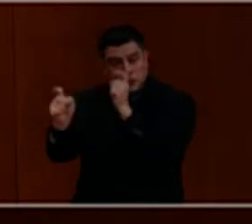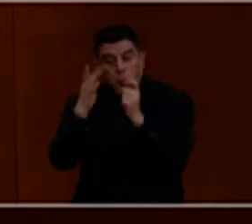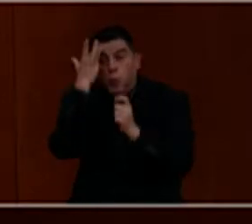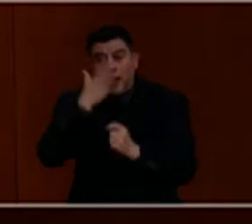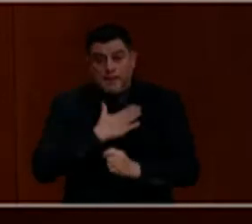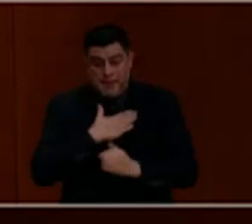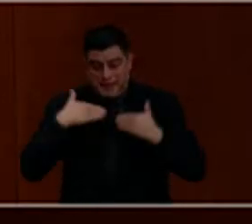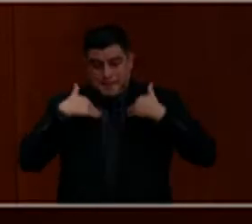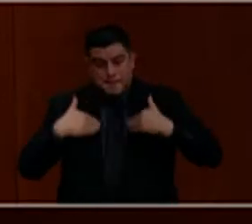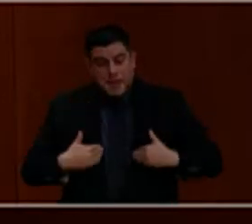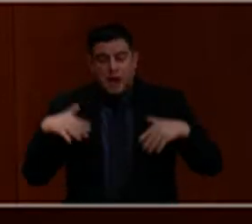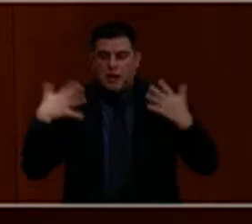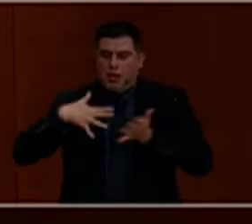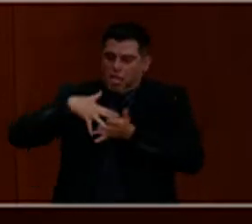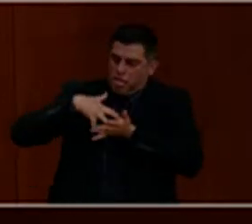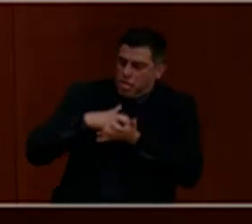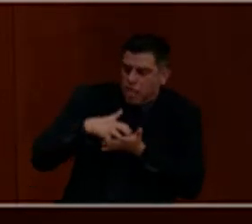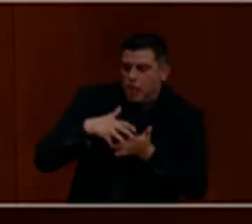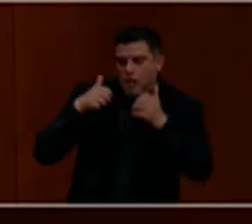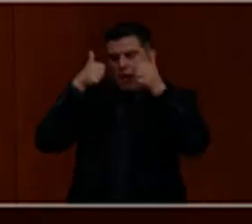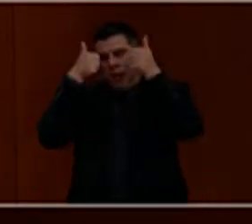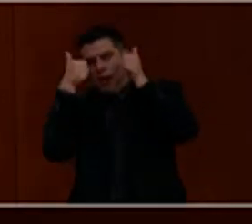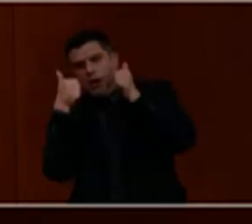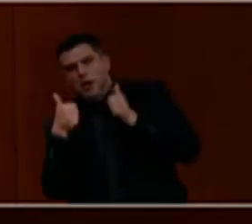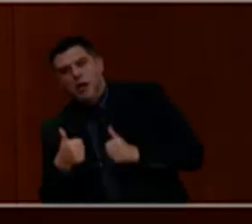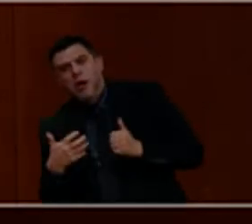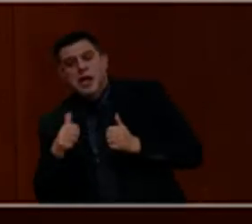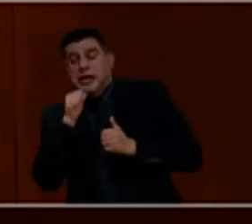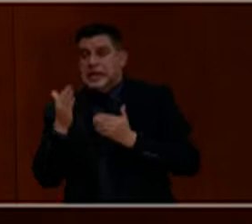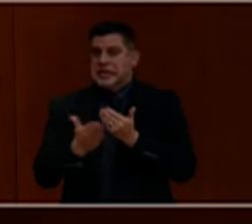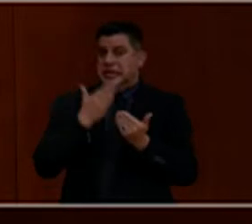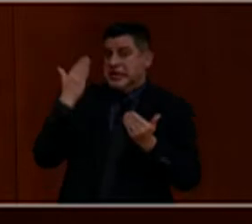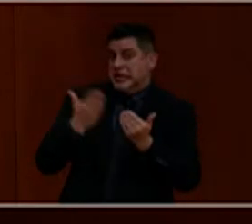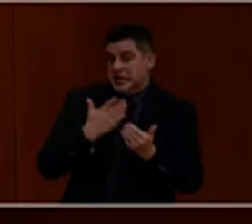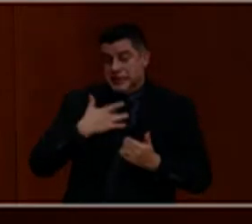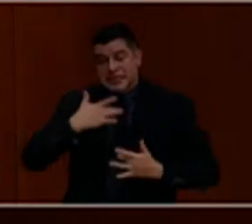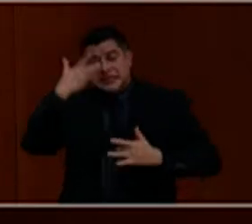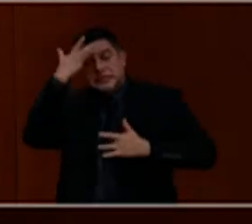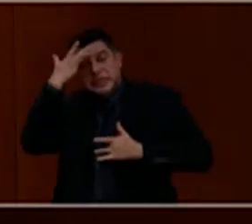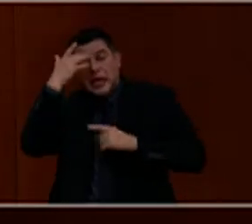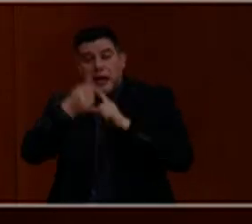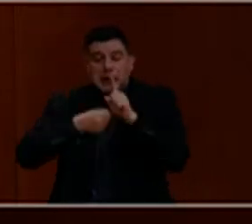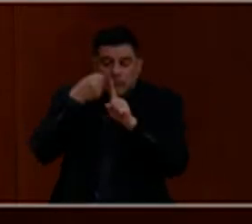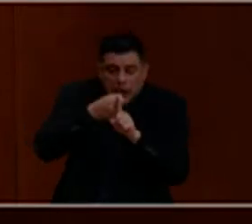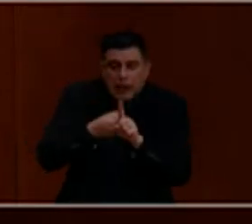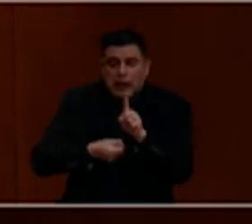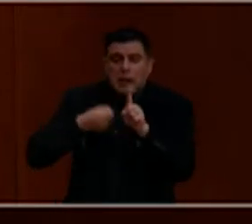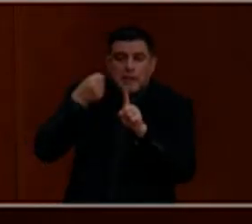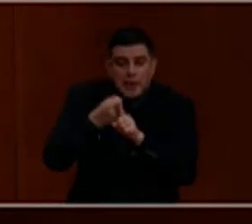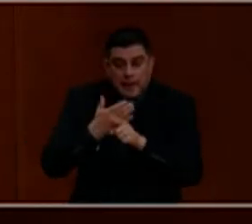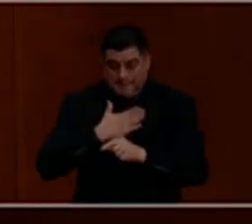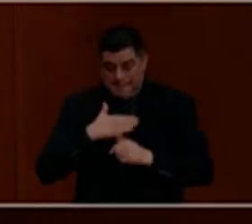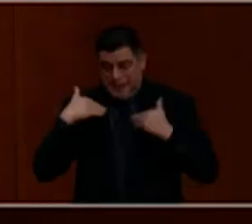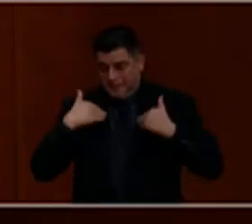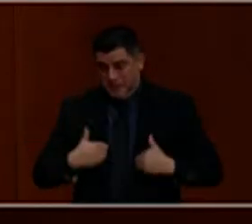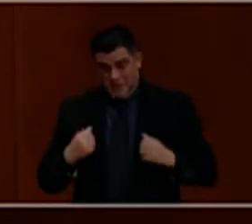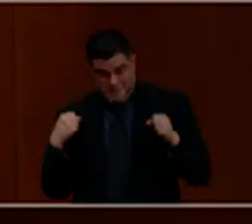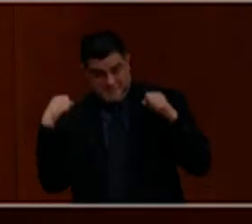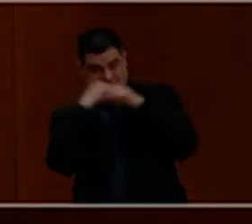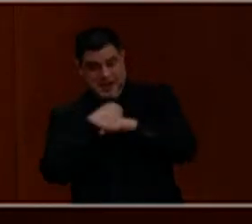that. But the fact that I was so near death, and to have